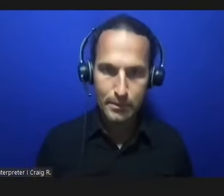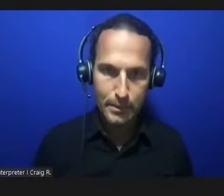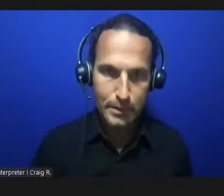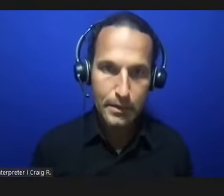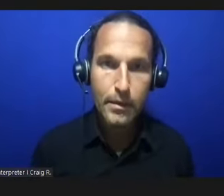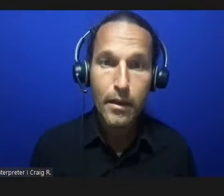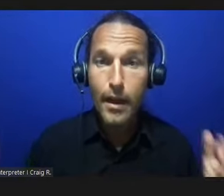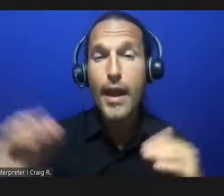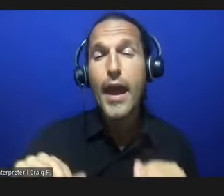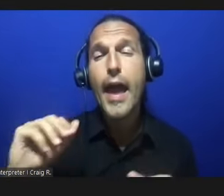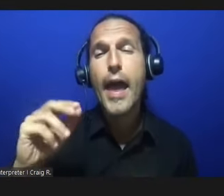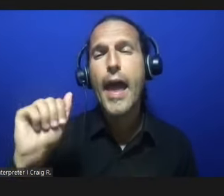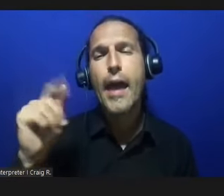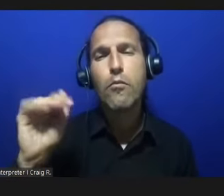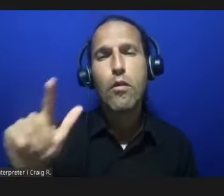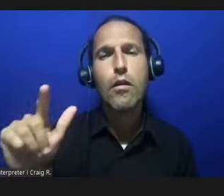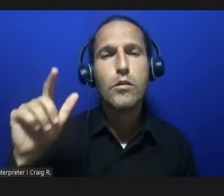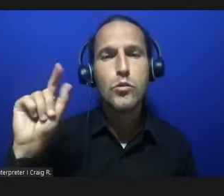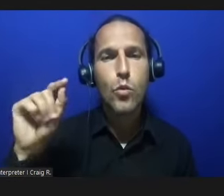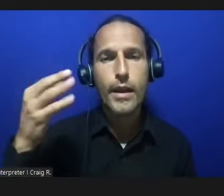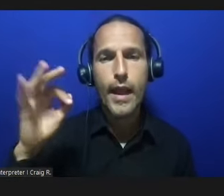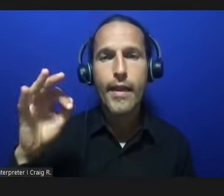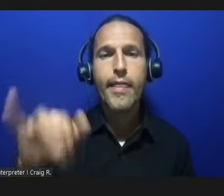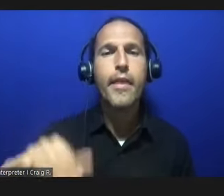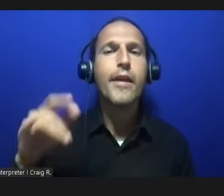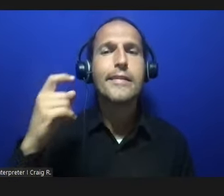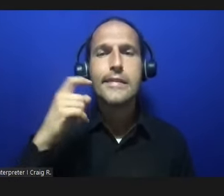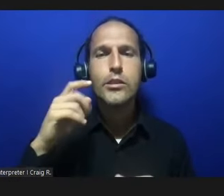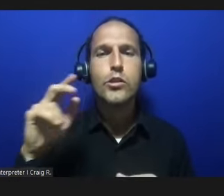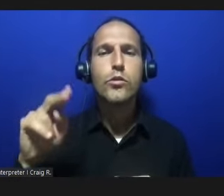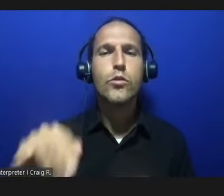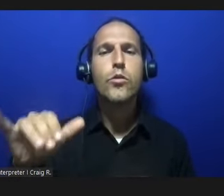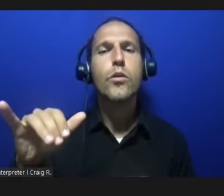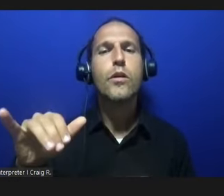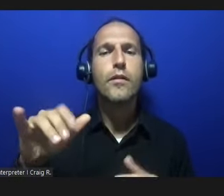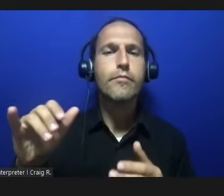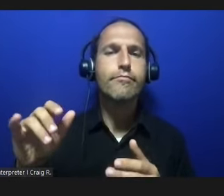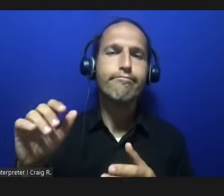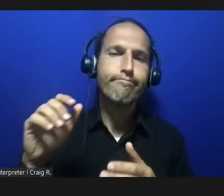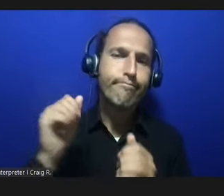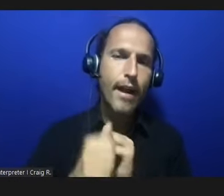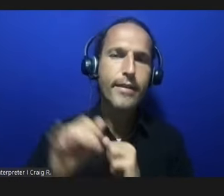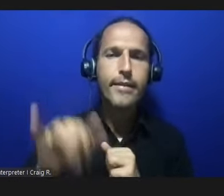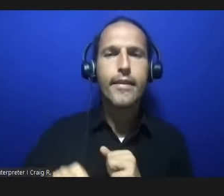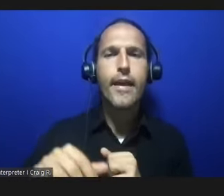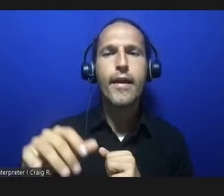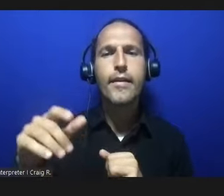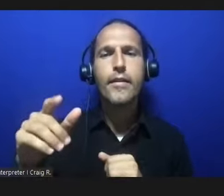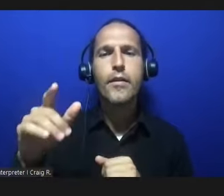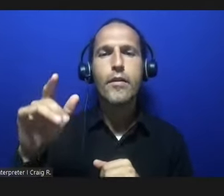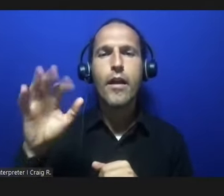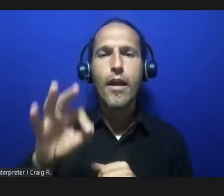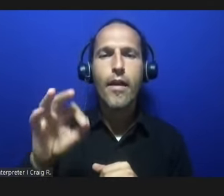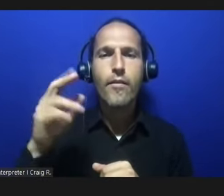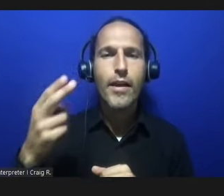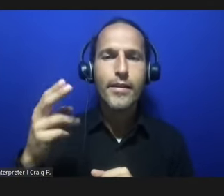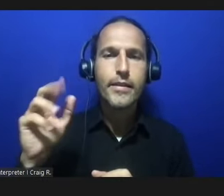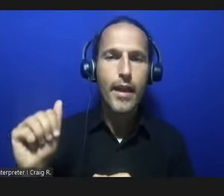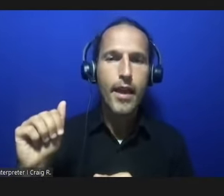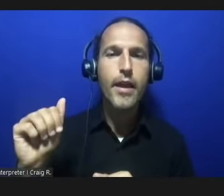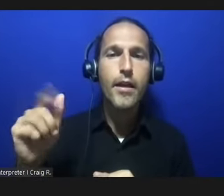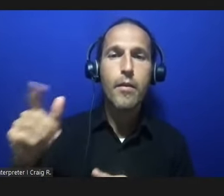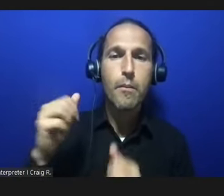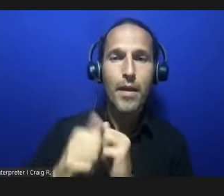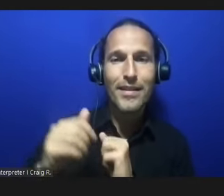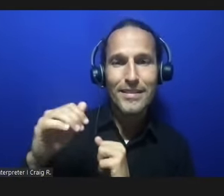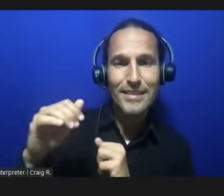In April 2019, the New York State Legislature passed the MTA Reform and Traffic Mobility Act. If approved by the Federal